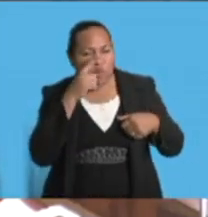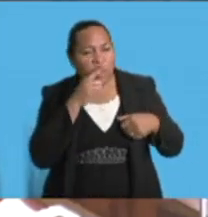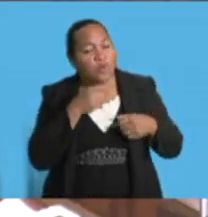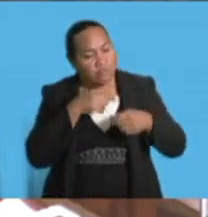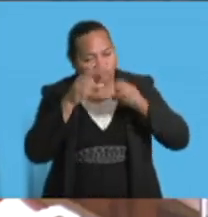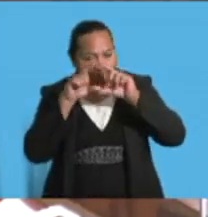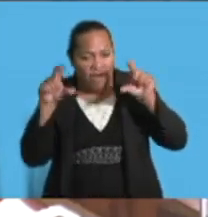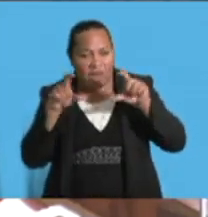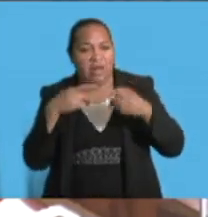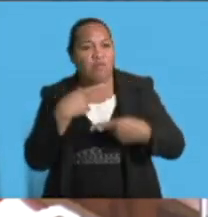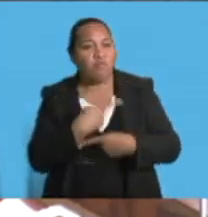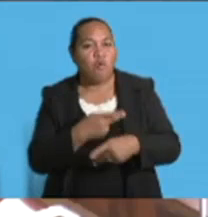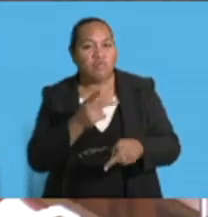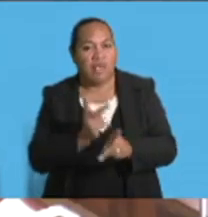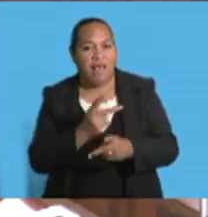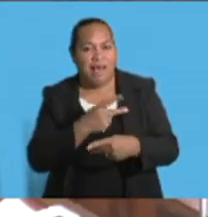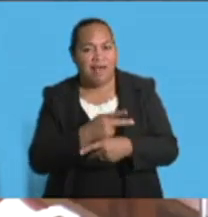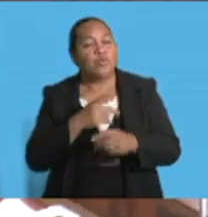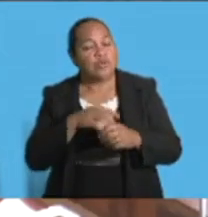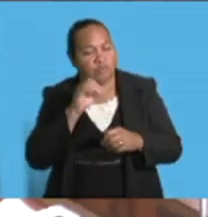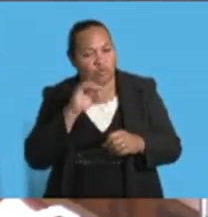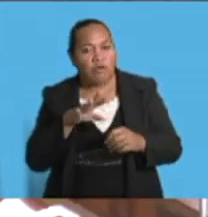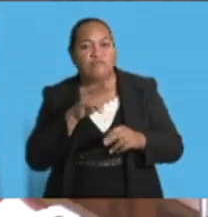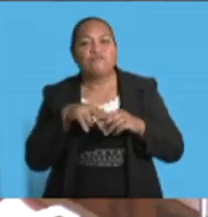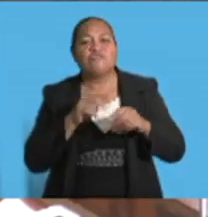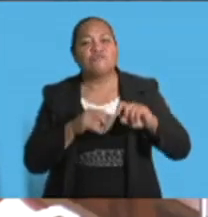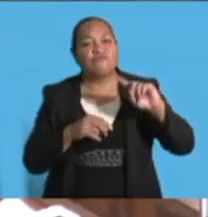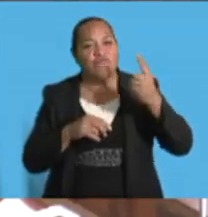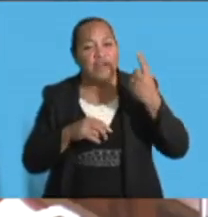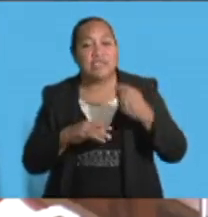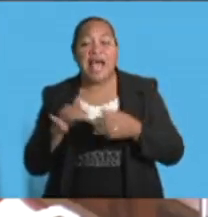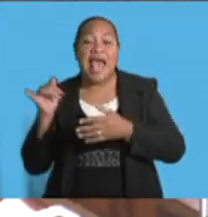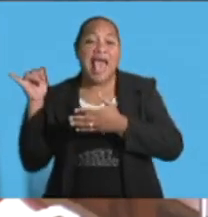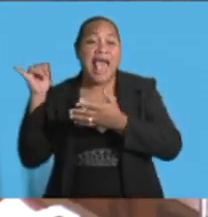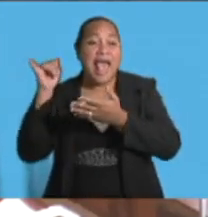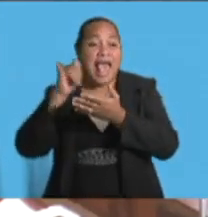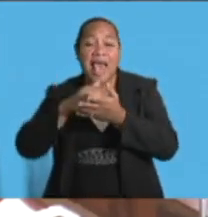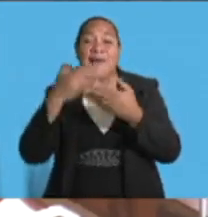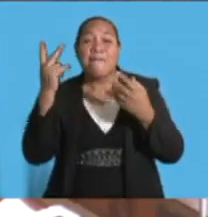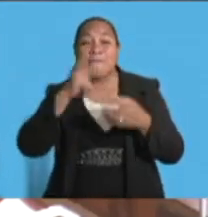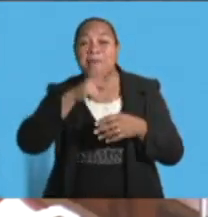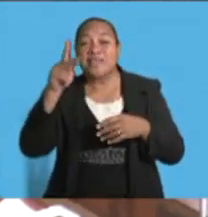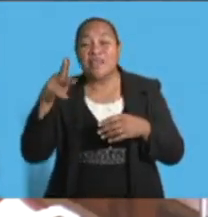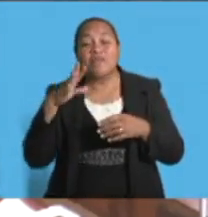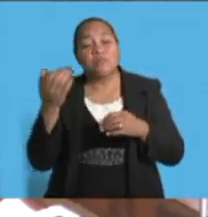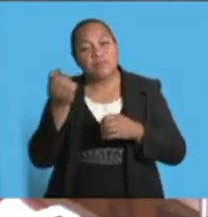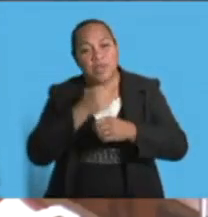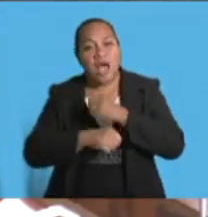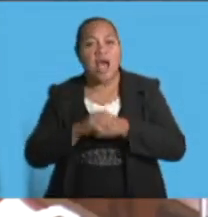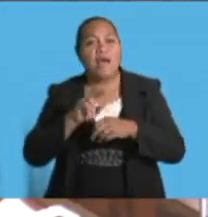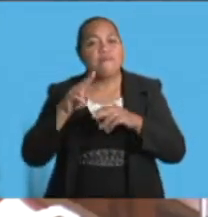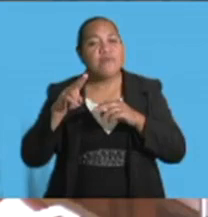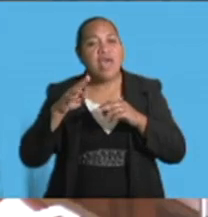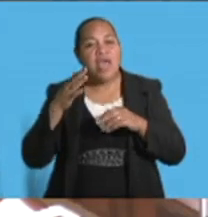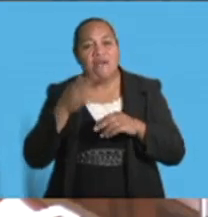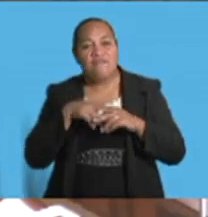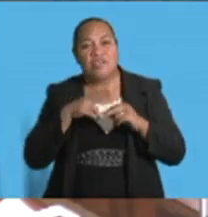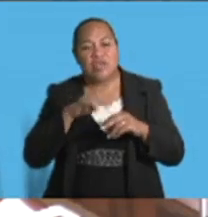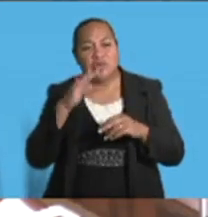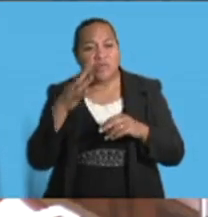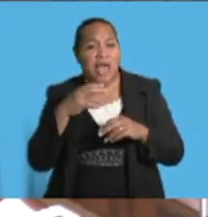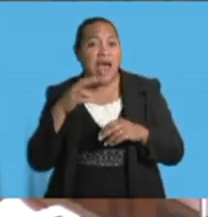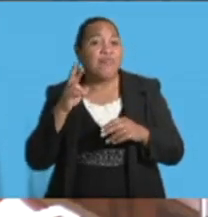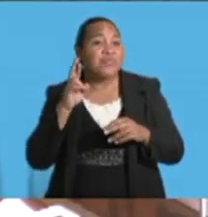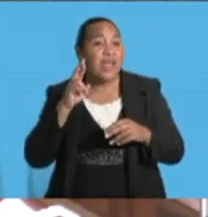Fiji's products first. We have rebranded Air Pacific to Fiji Airways. We have rebranded Rewa Rice to Fiji